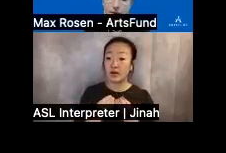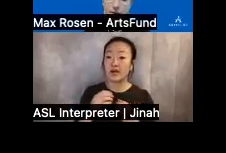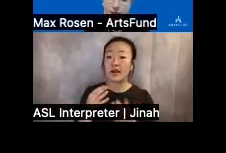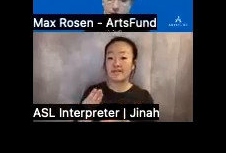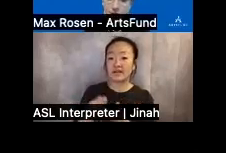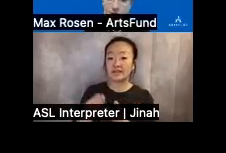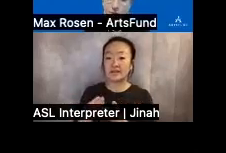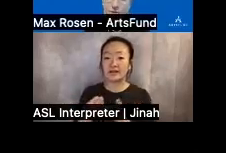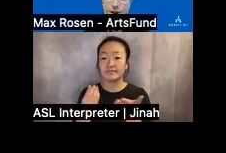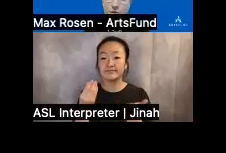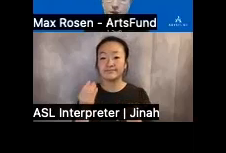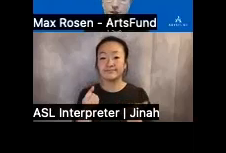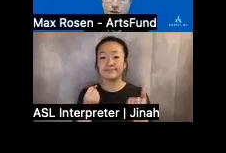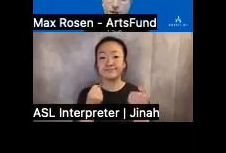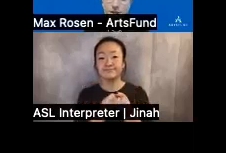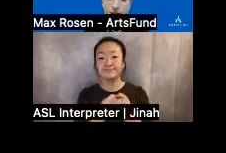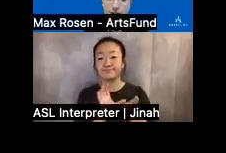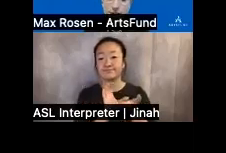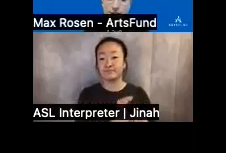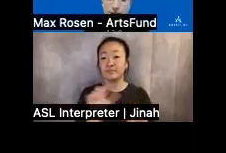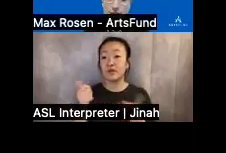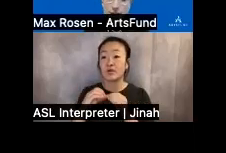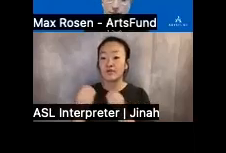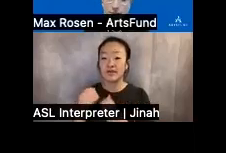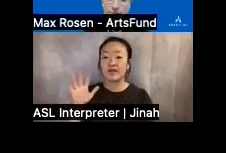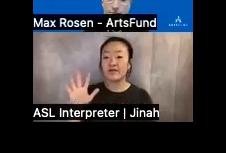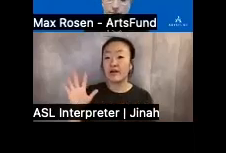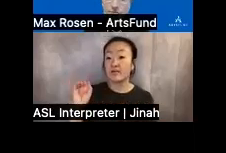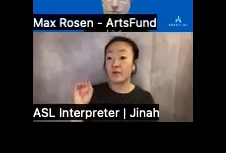another organization, 501c3 status.